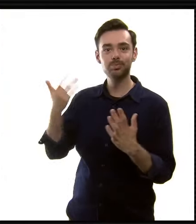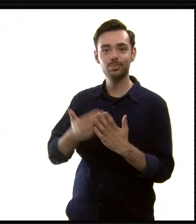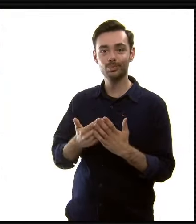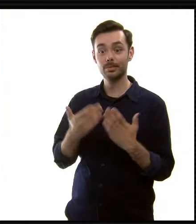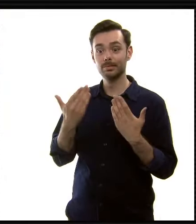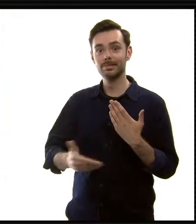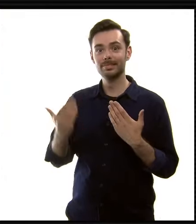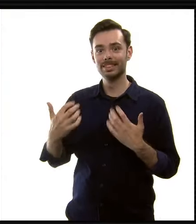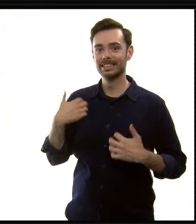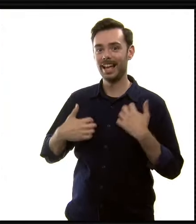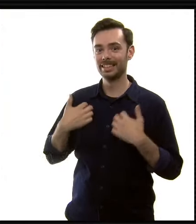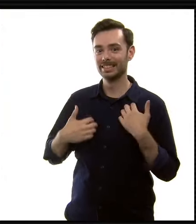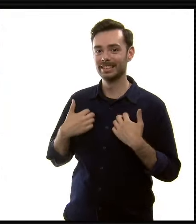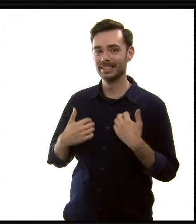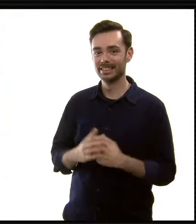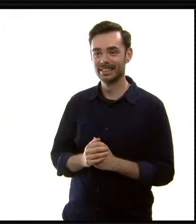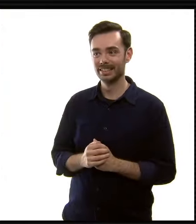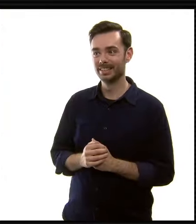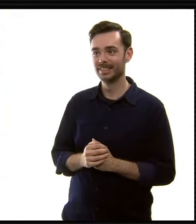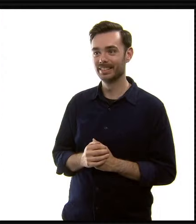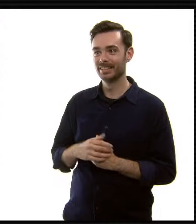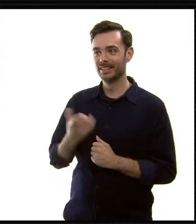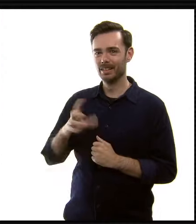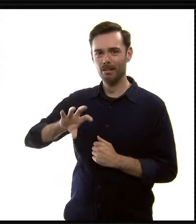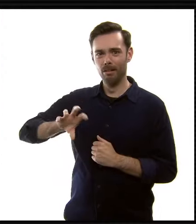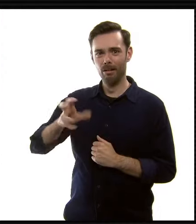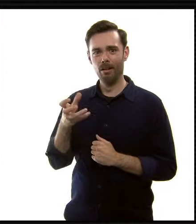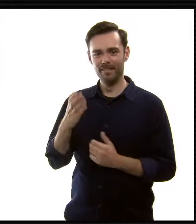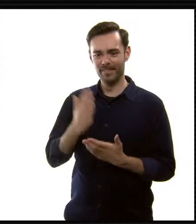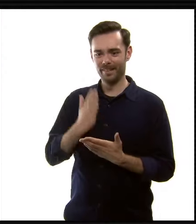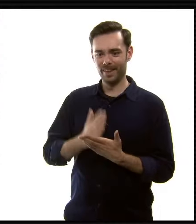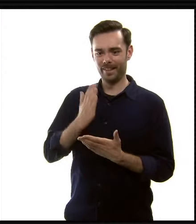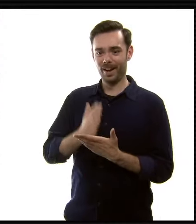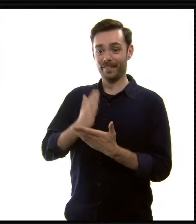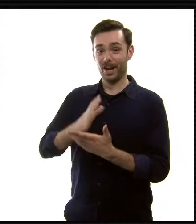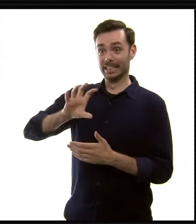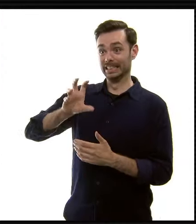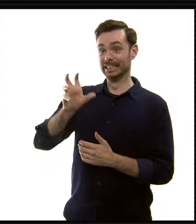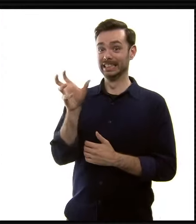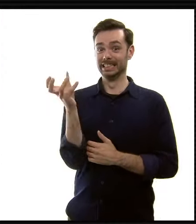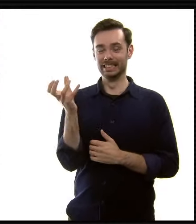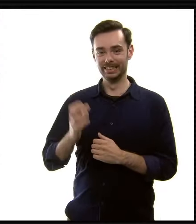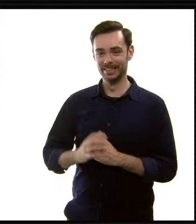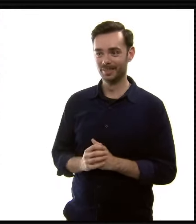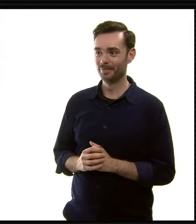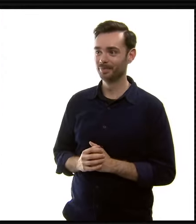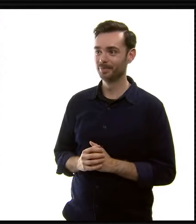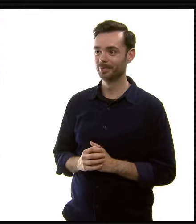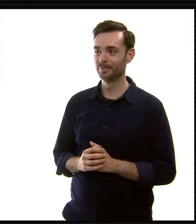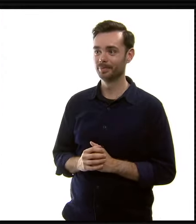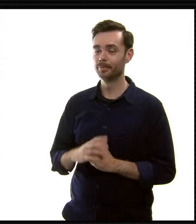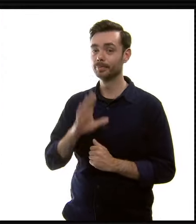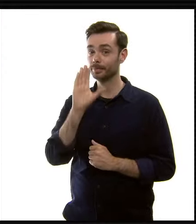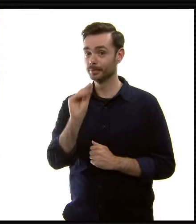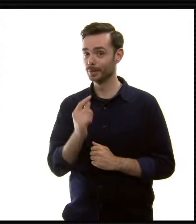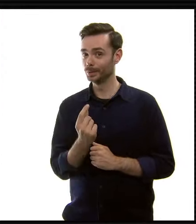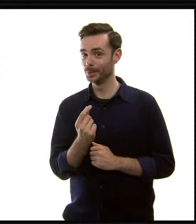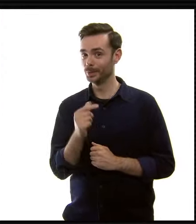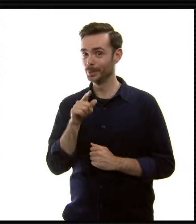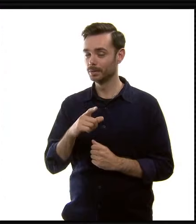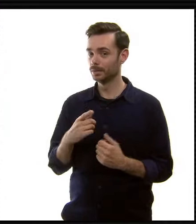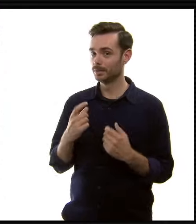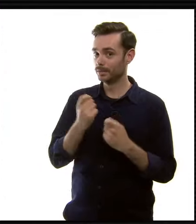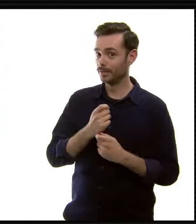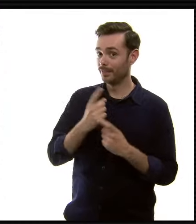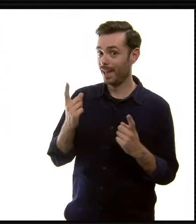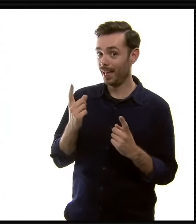was a lot of berries, mate. It was 3. A lot of berries. In a few moments, we have something truly extraordinary you'll be seeing for the first time,